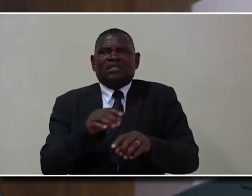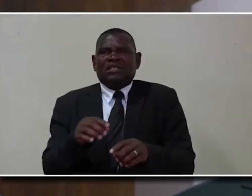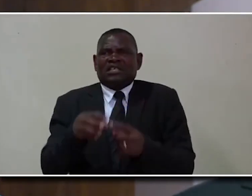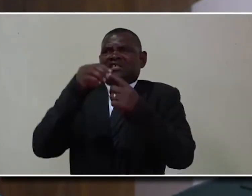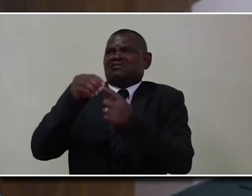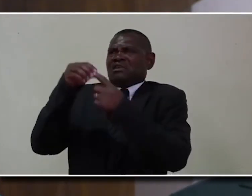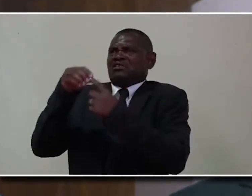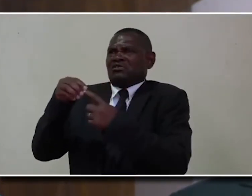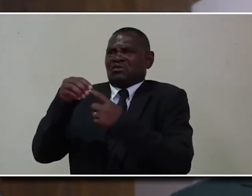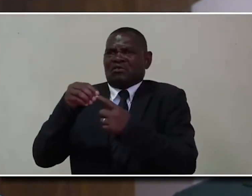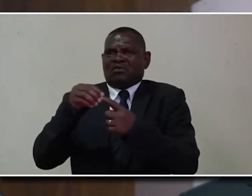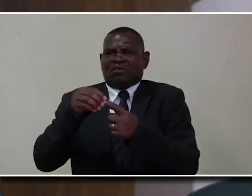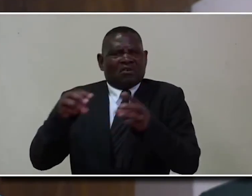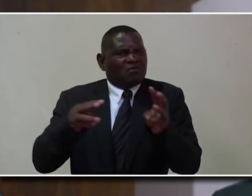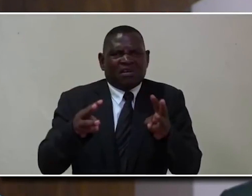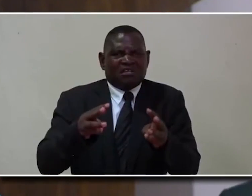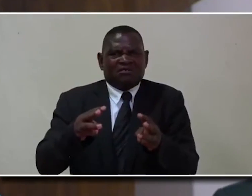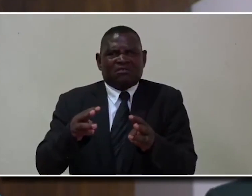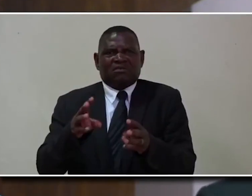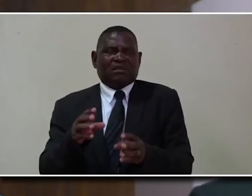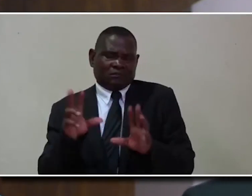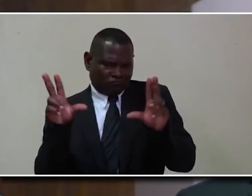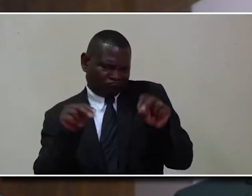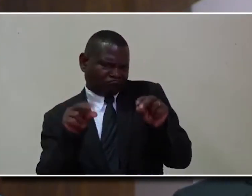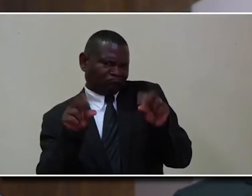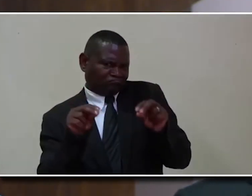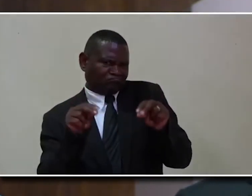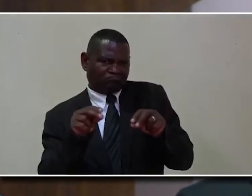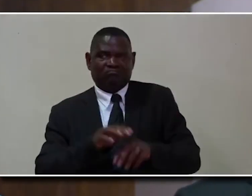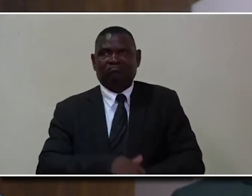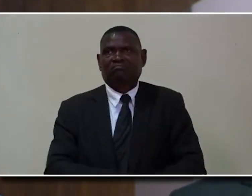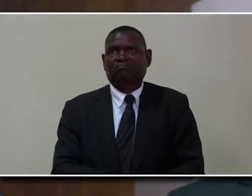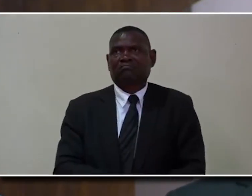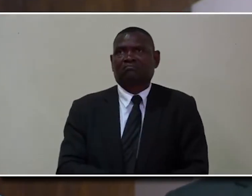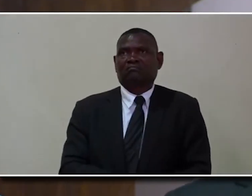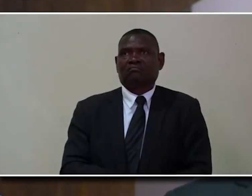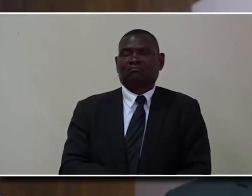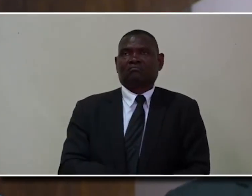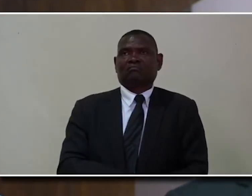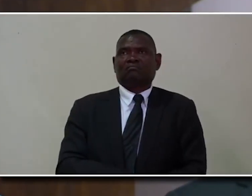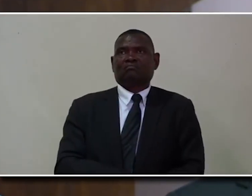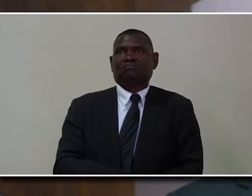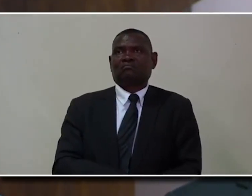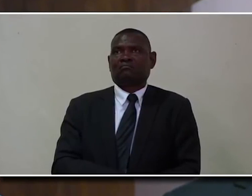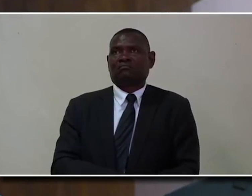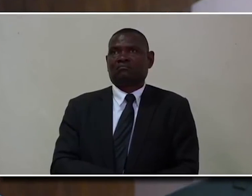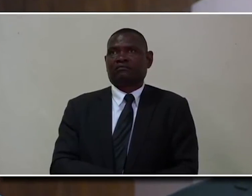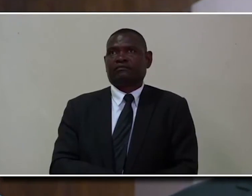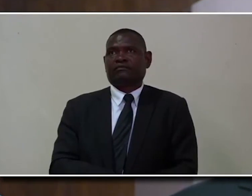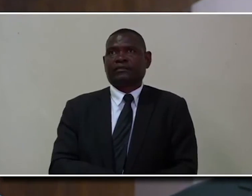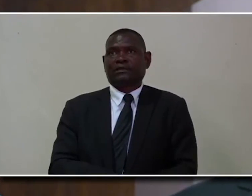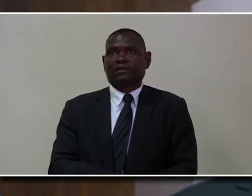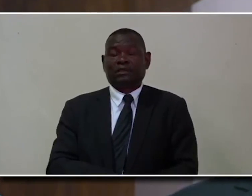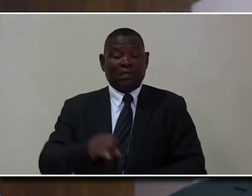or condition. So pano chikondwelero cha mkirisitu chizakala ndi kulumikizidwa kwa zina ndi malamulo vena ndi zina zinthu ai. Joy